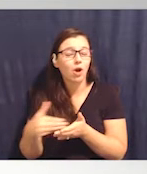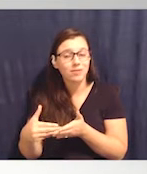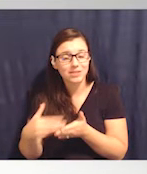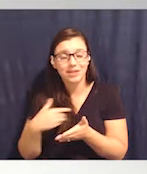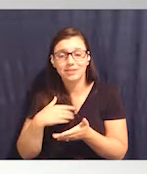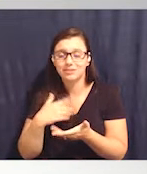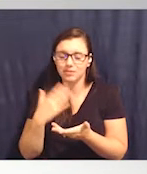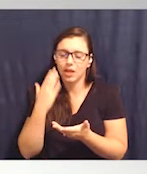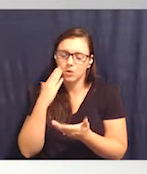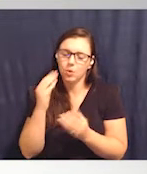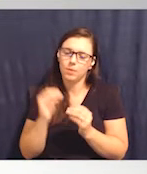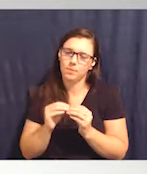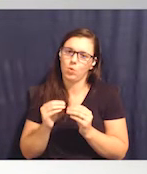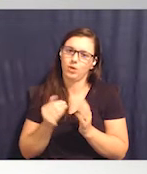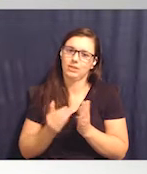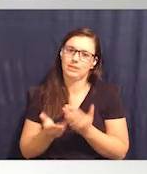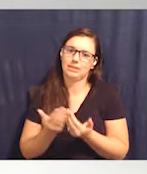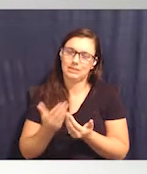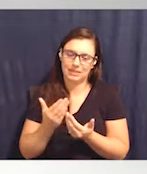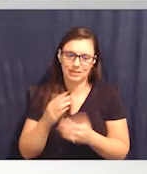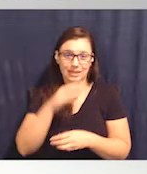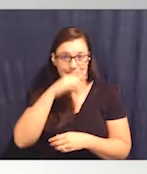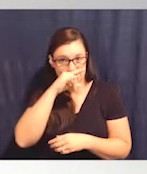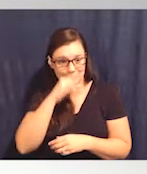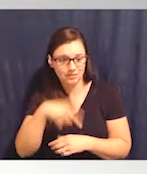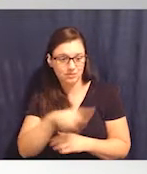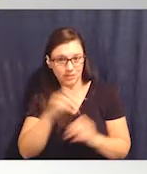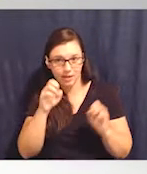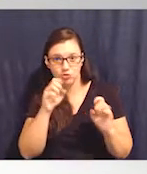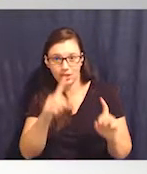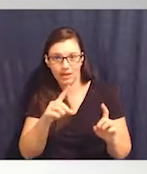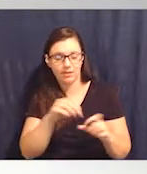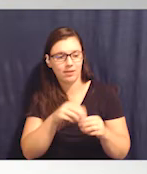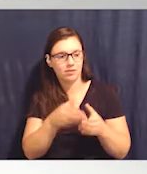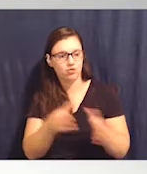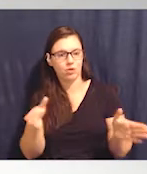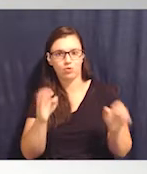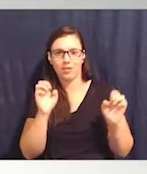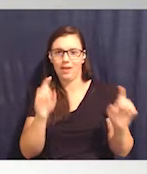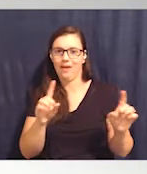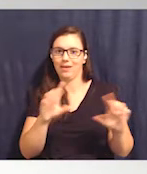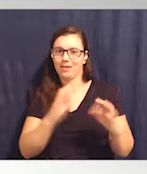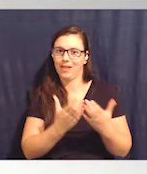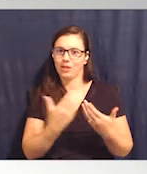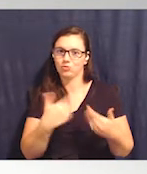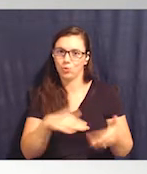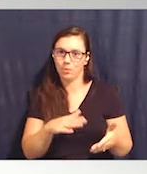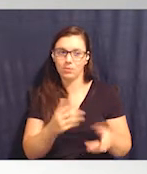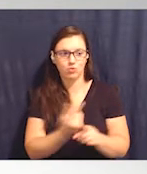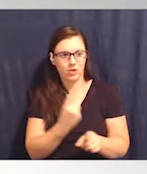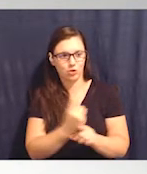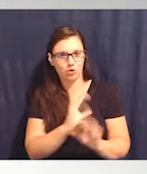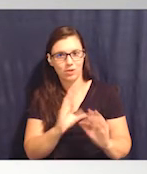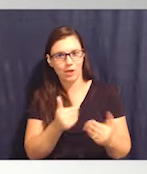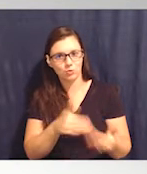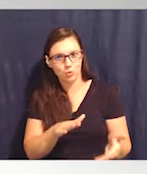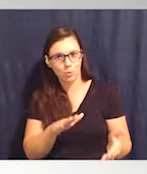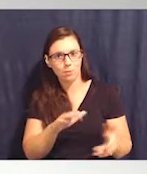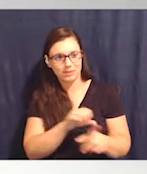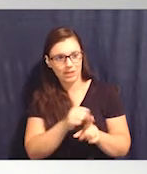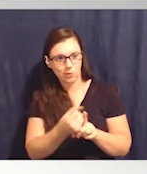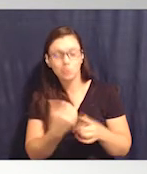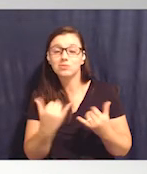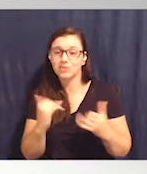a world where kids are educated in the general ed classrooms, in the regular classroom settings, but we still have self-contained classrooms or